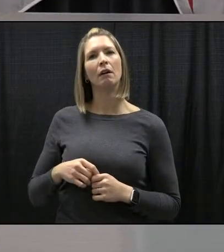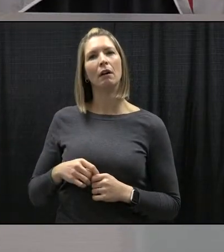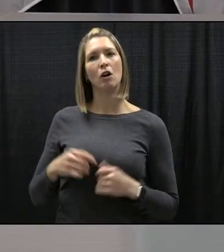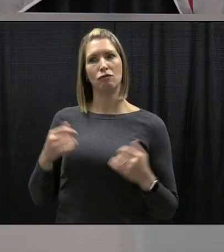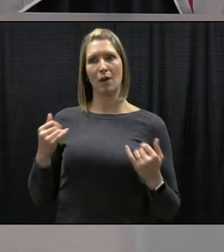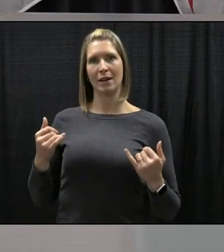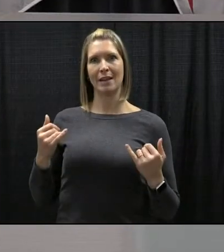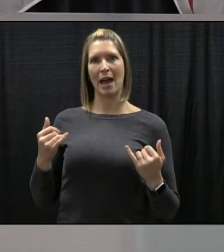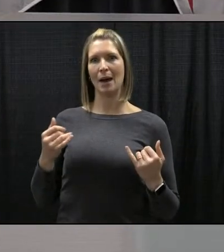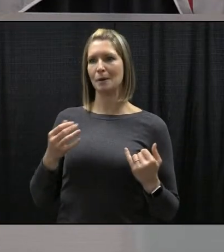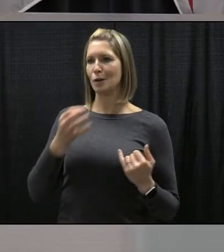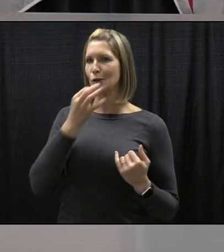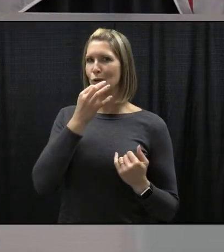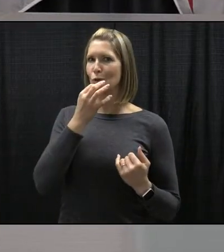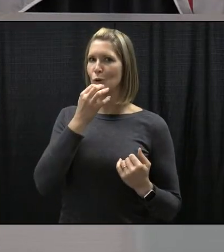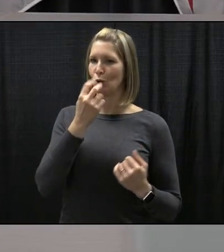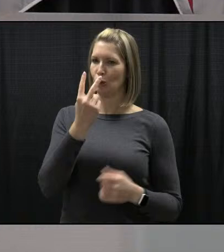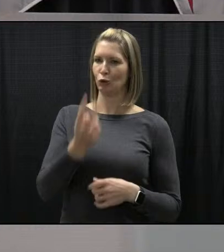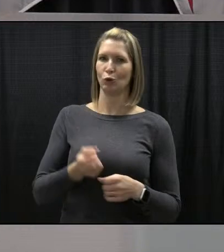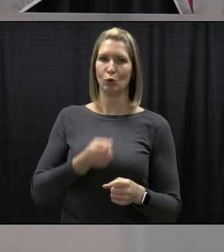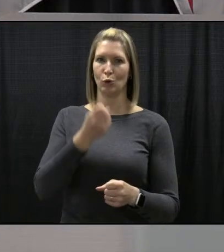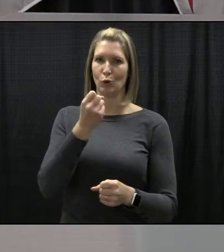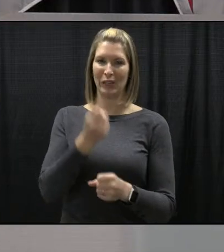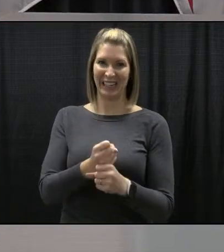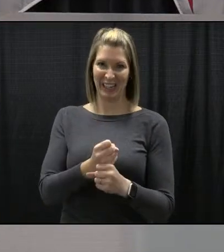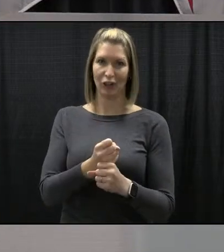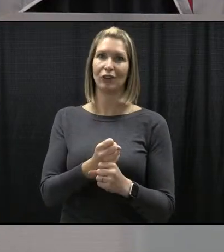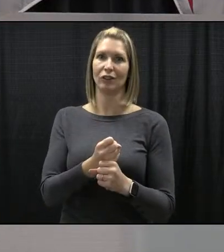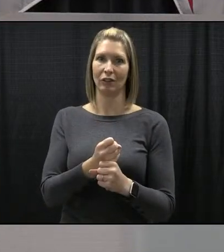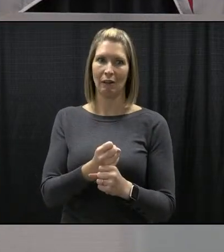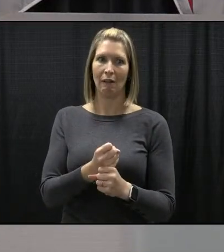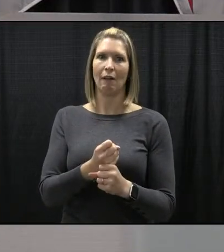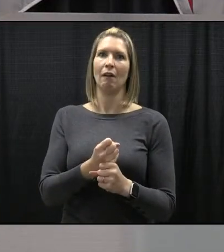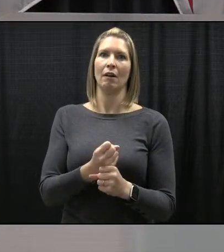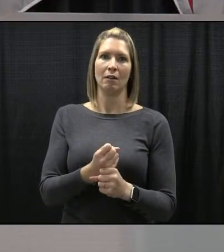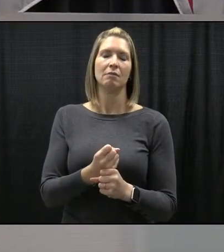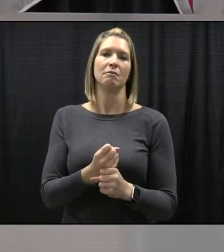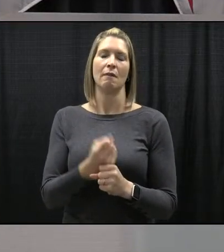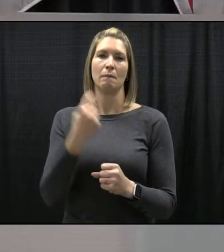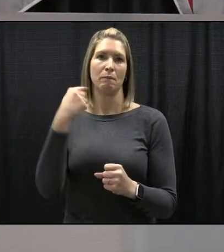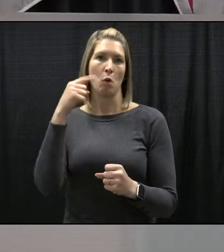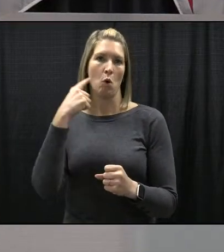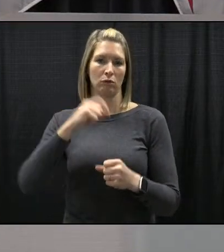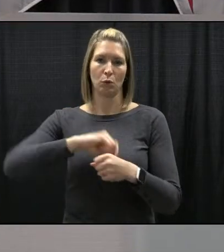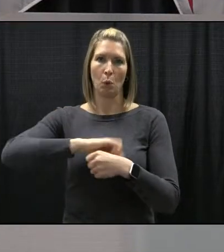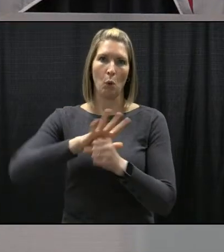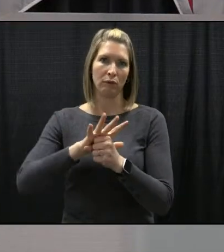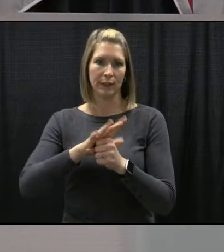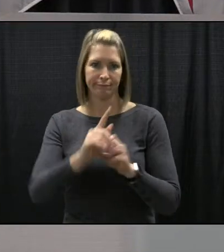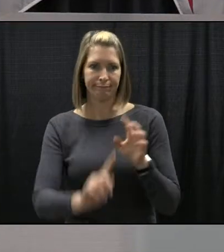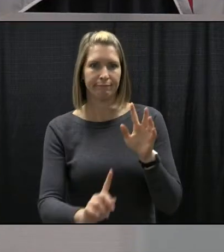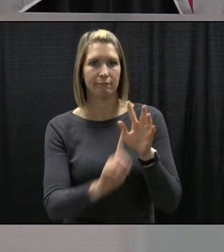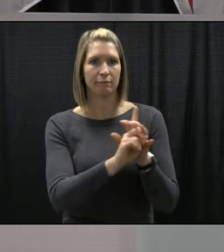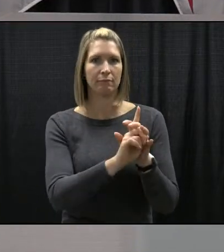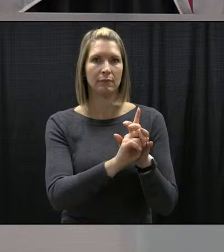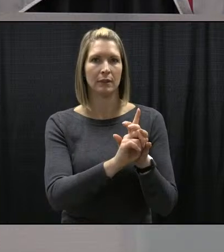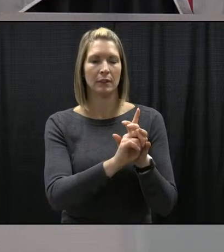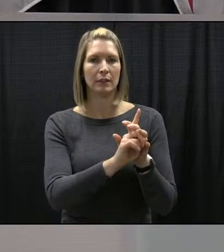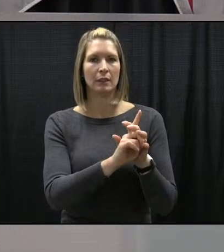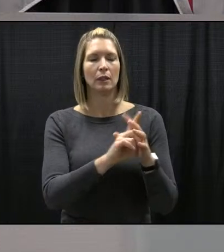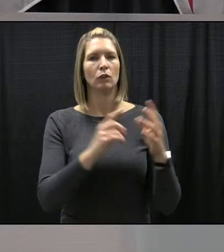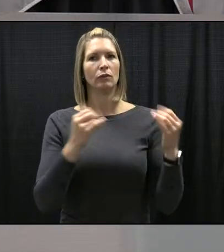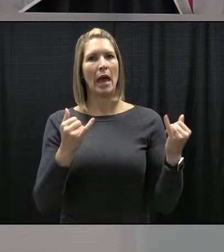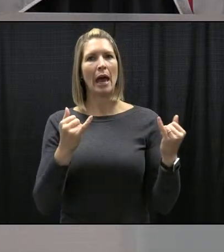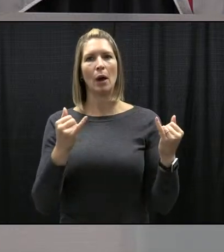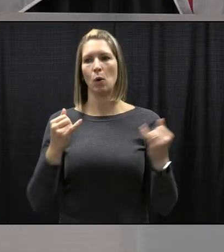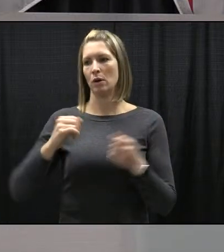2-year mark here into the pandemic, you indicated endemic, and that's a light at the end of the tunnel, certainly. But seeing these goalposts have to move